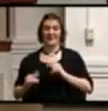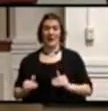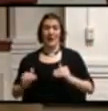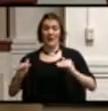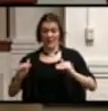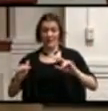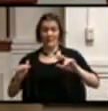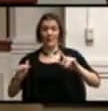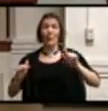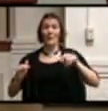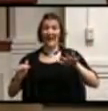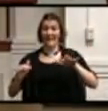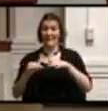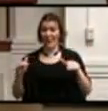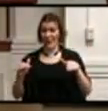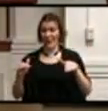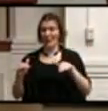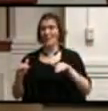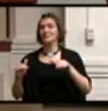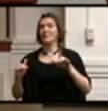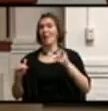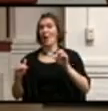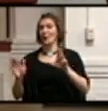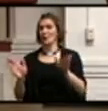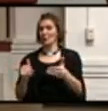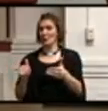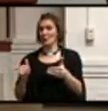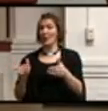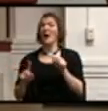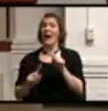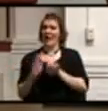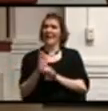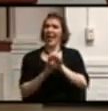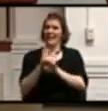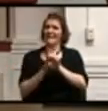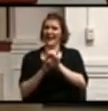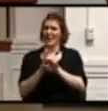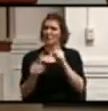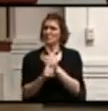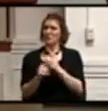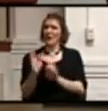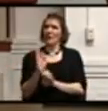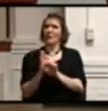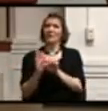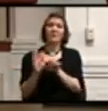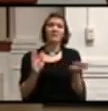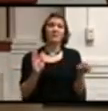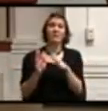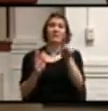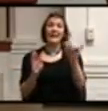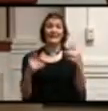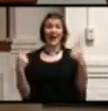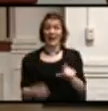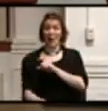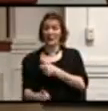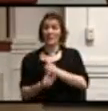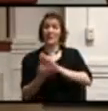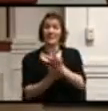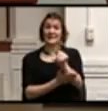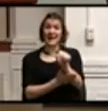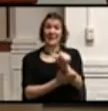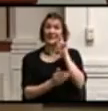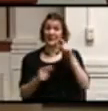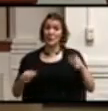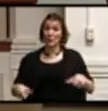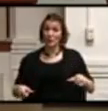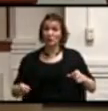We're using the Town Hall elevator, which is here, that you can get off the elevator should there be a disabled officer to get to the locker